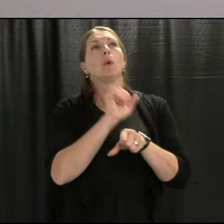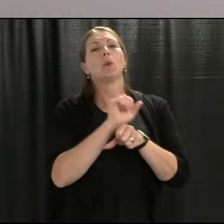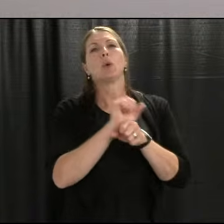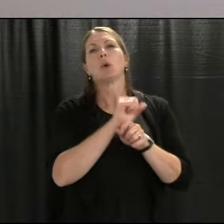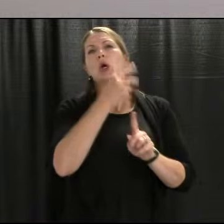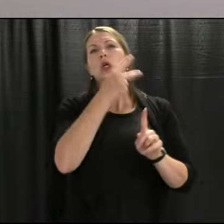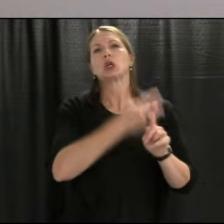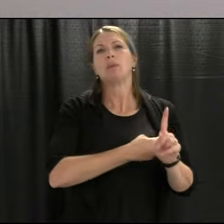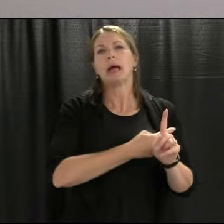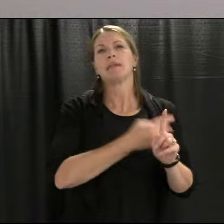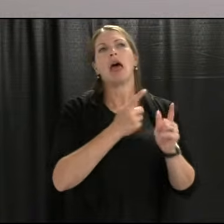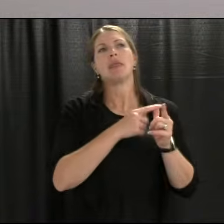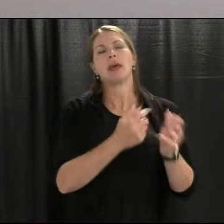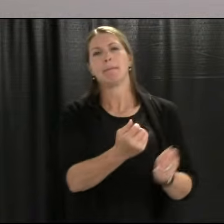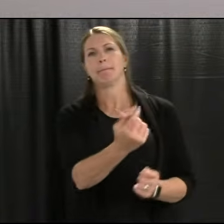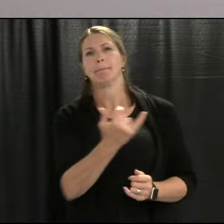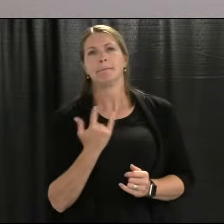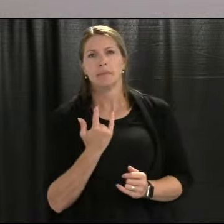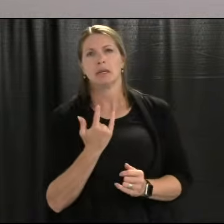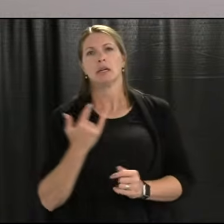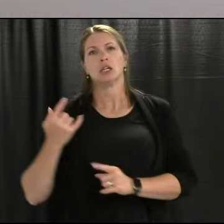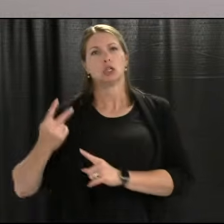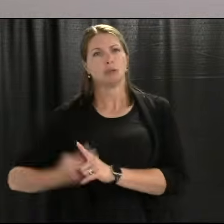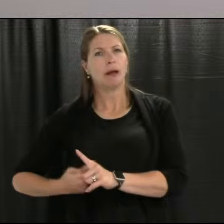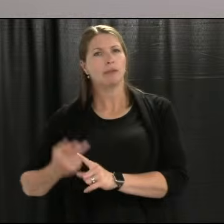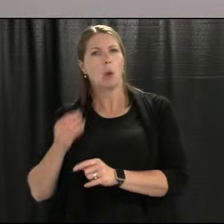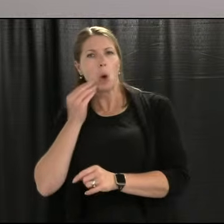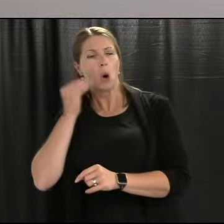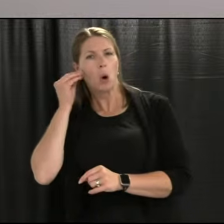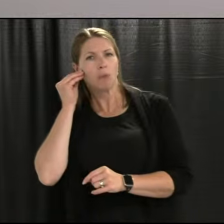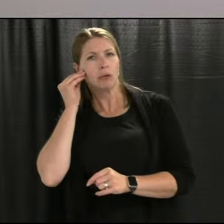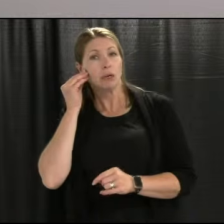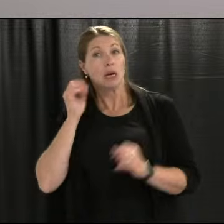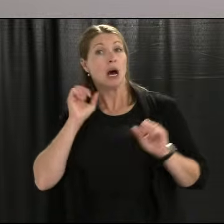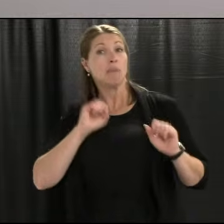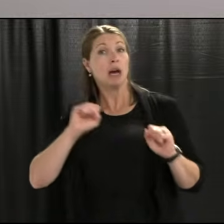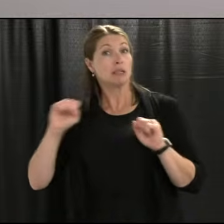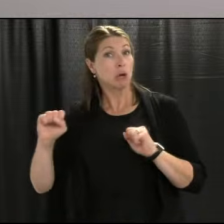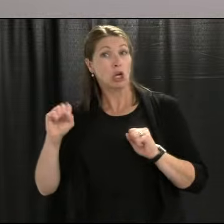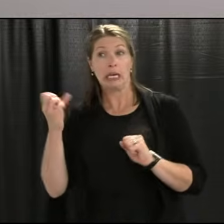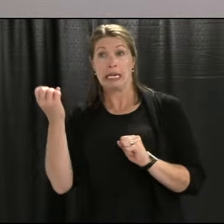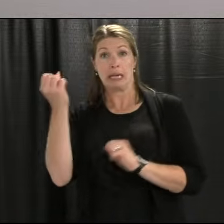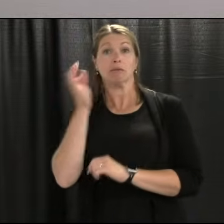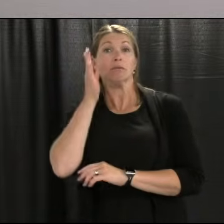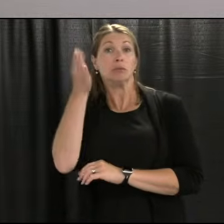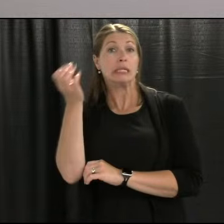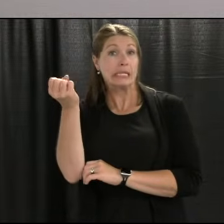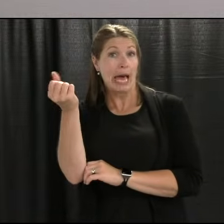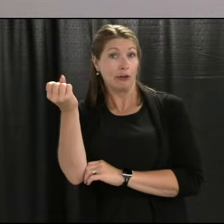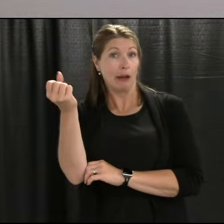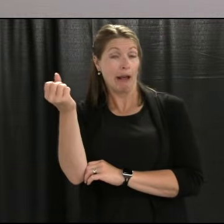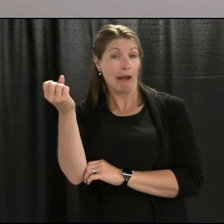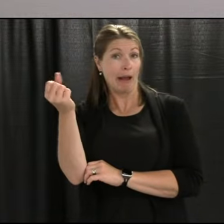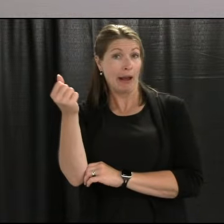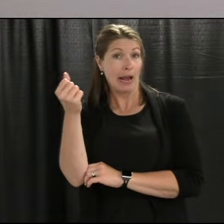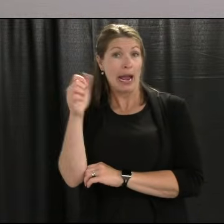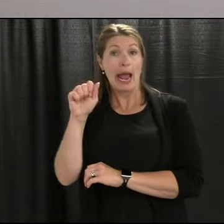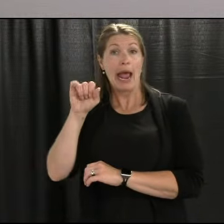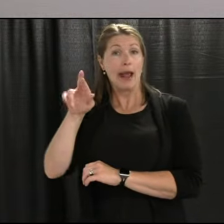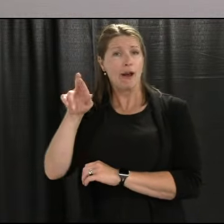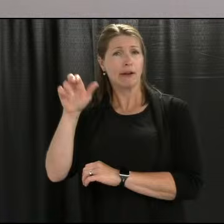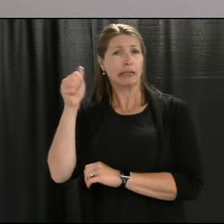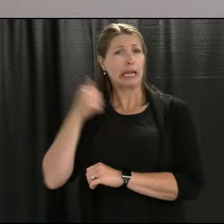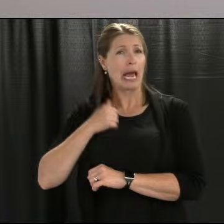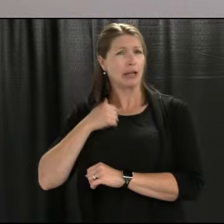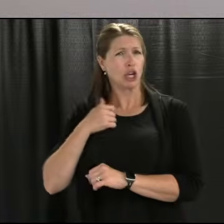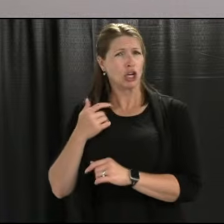Air Canada strike on Saturday. Saturday's a long way away right now, it feels like it, but is that something that you're looking at and trying to address as well? Sorry, I